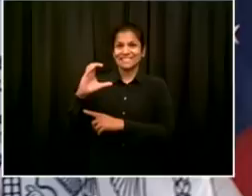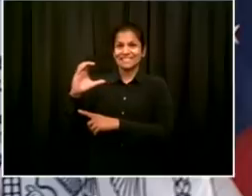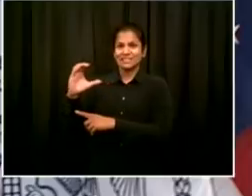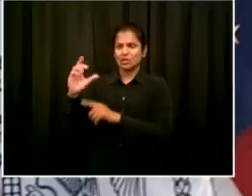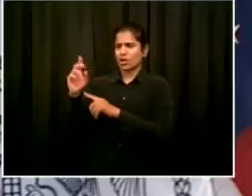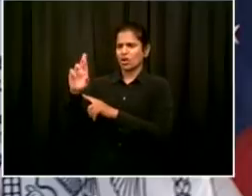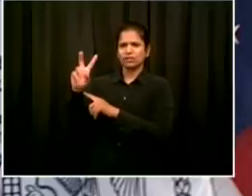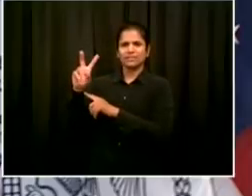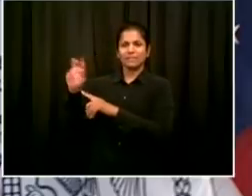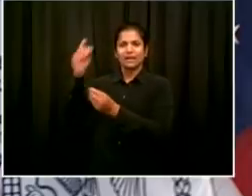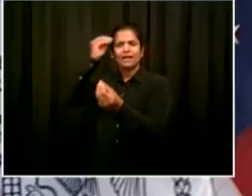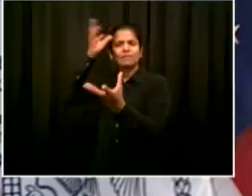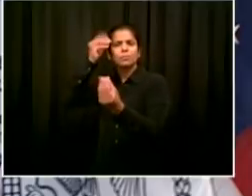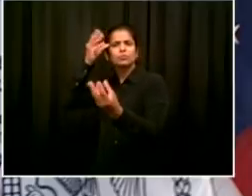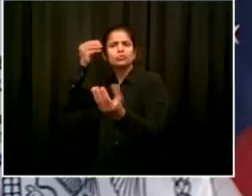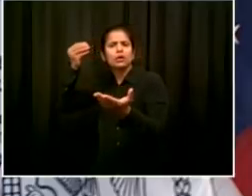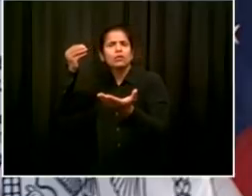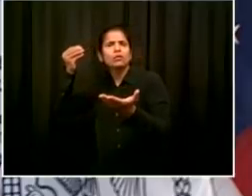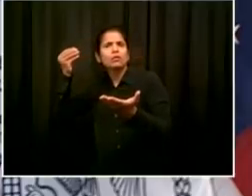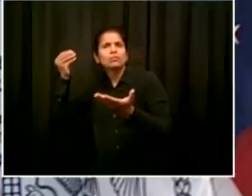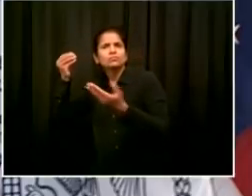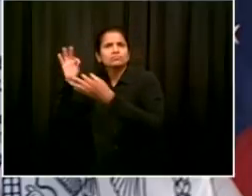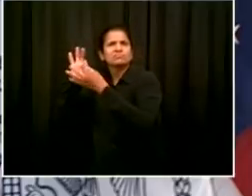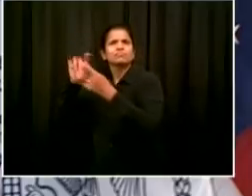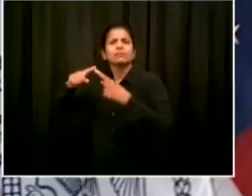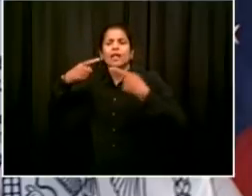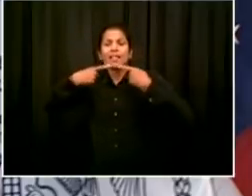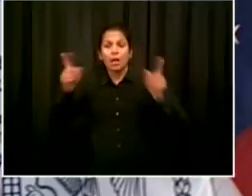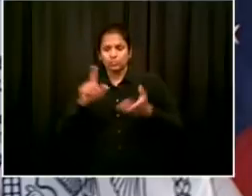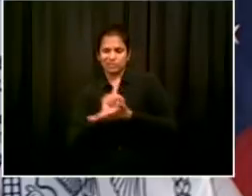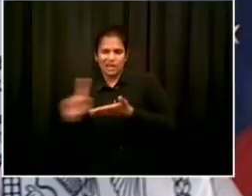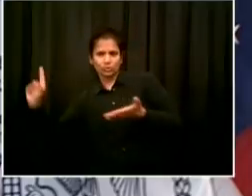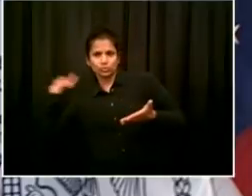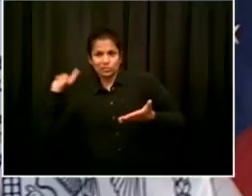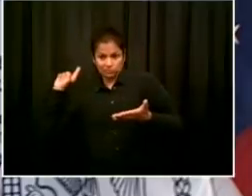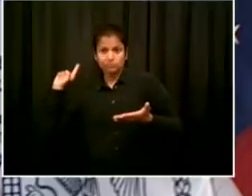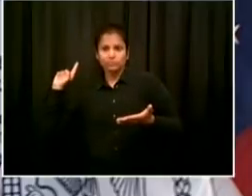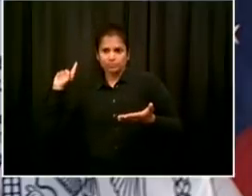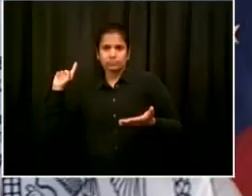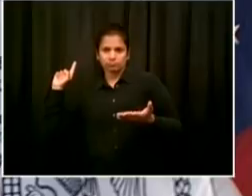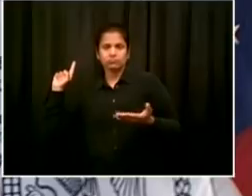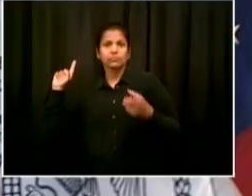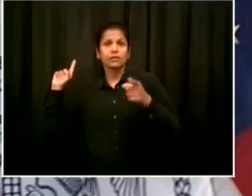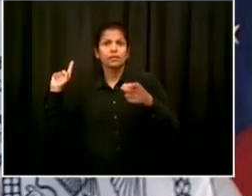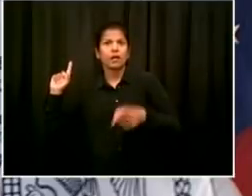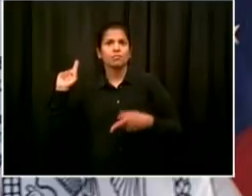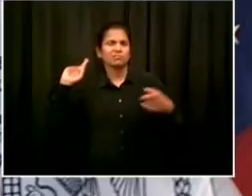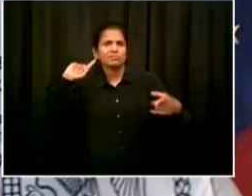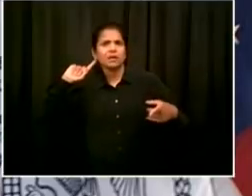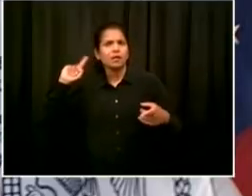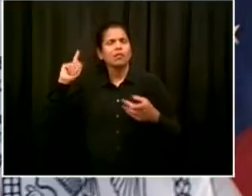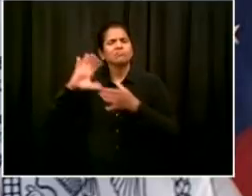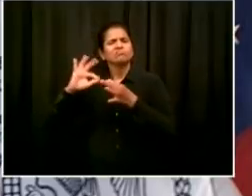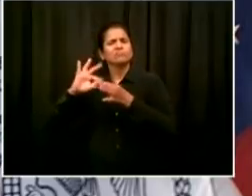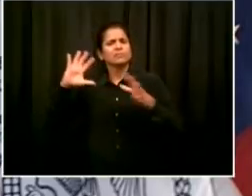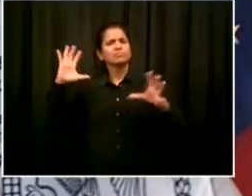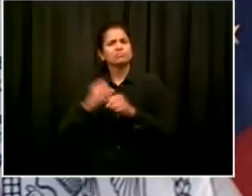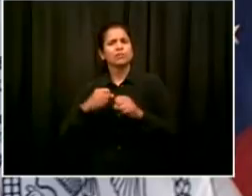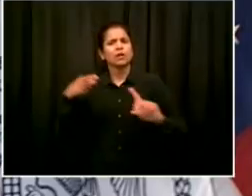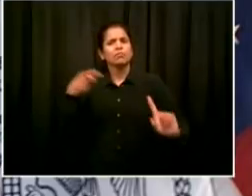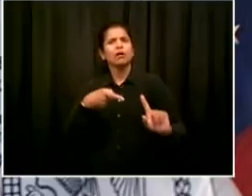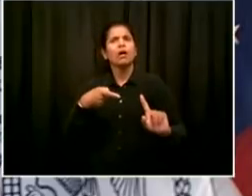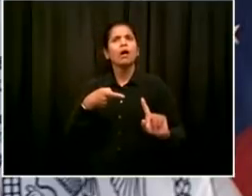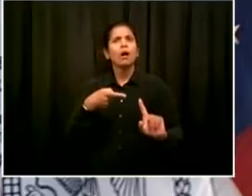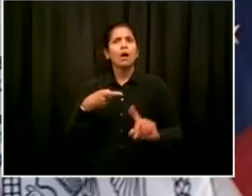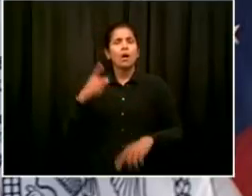been reported on in a few outlets. The basic takeaway is that 1 in 9 NYPD officers currently